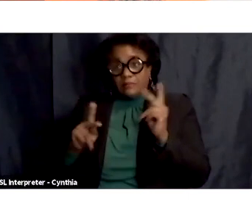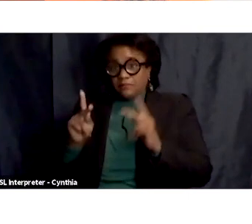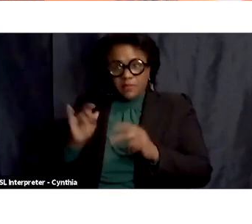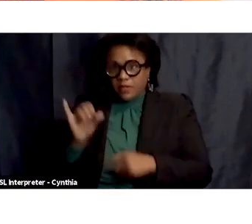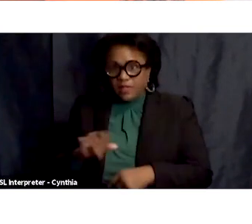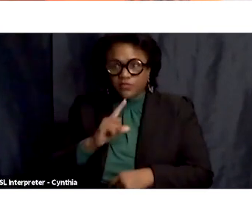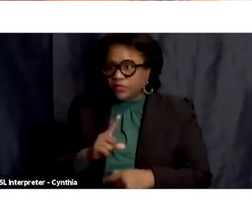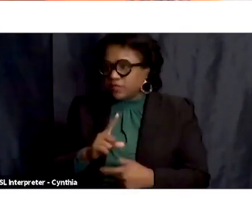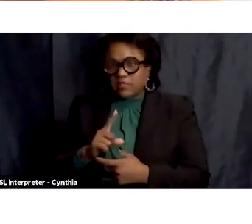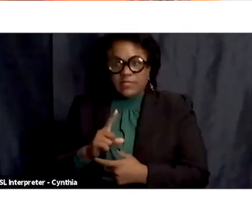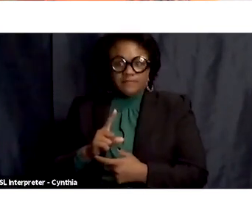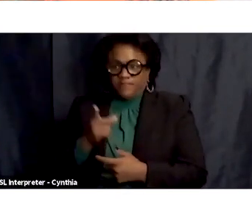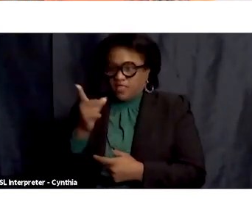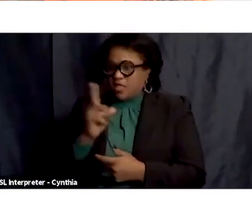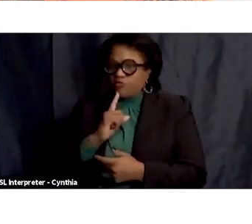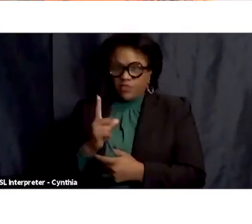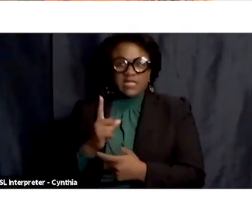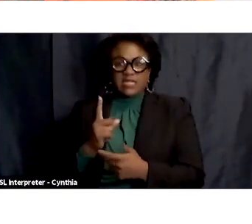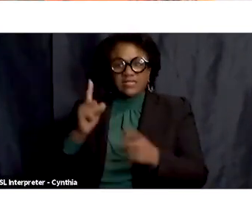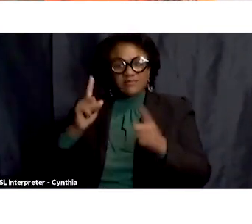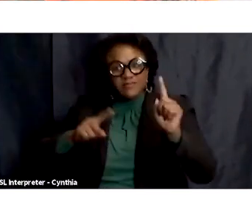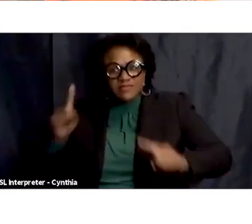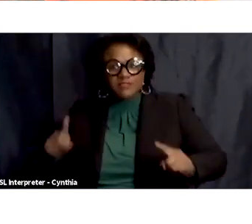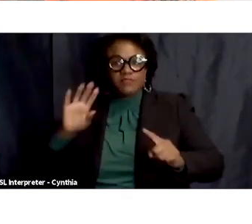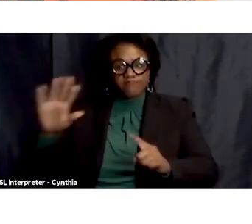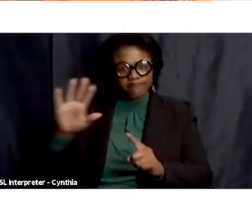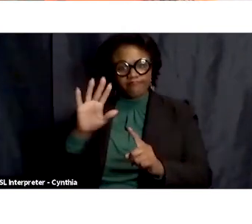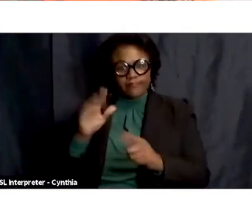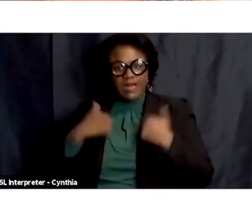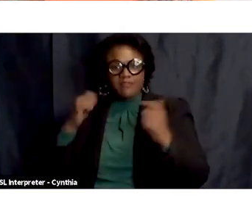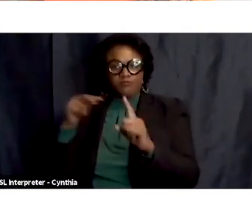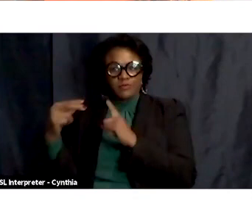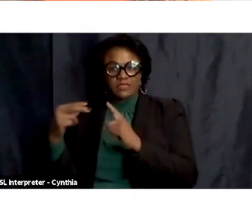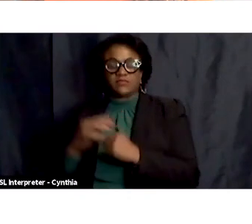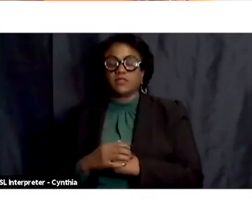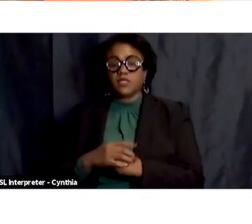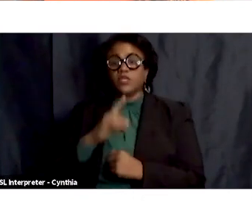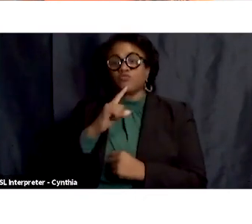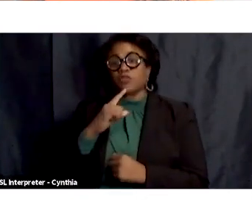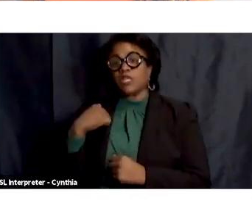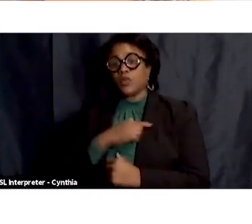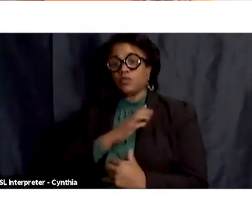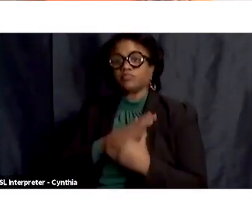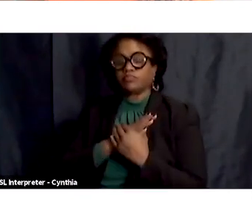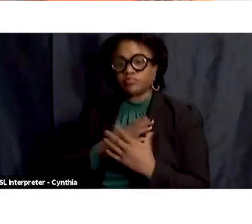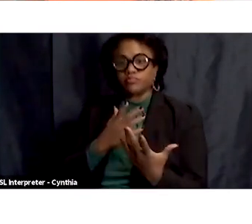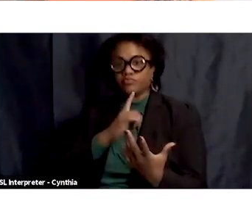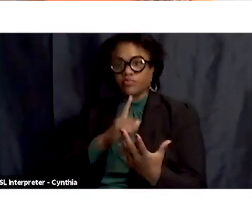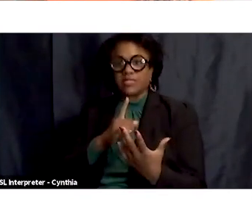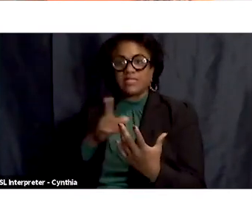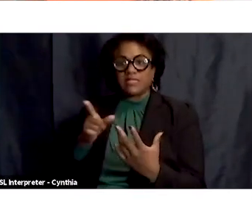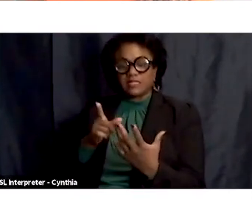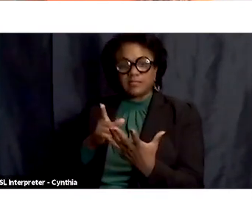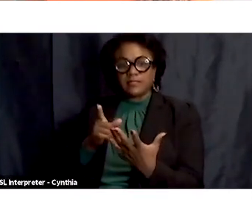really entering in different points of entry. And we were supporting essentially the Disruptors, which are the Dream 7. The Dream